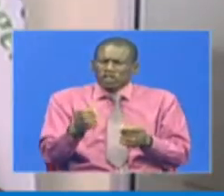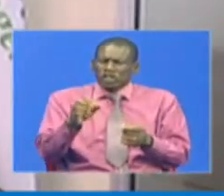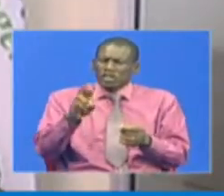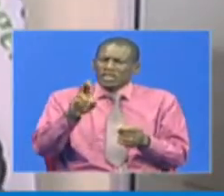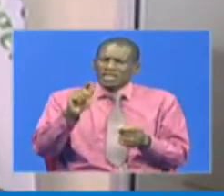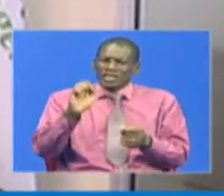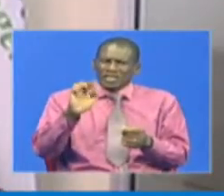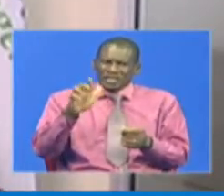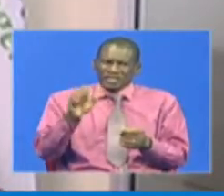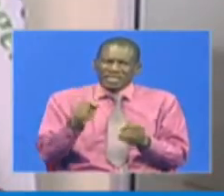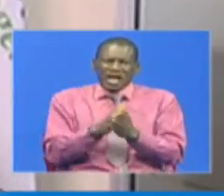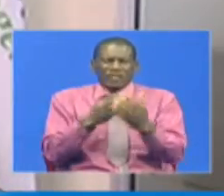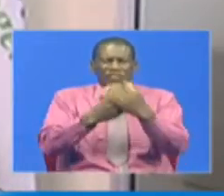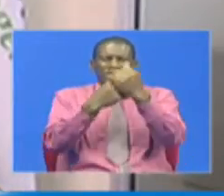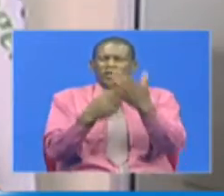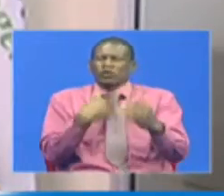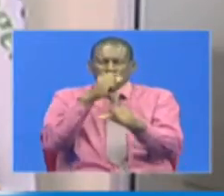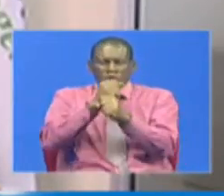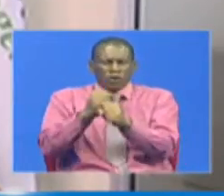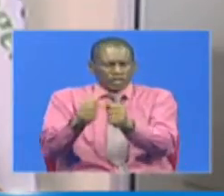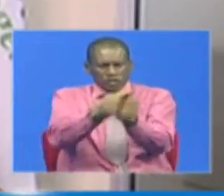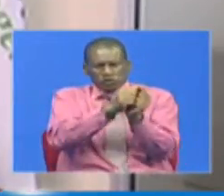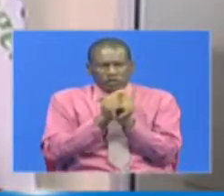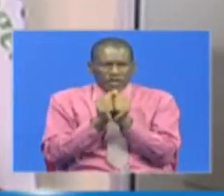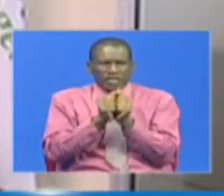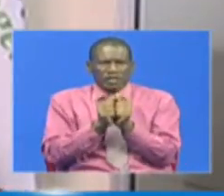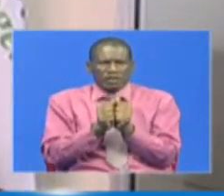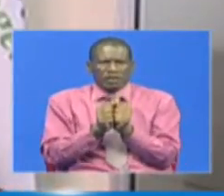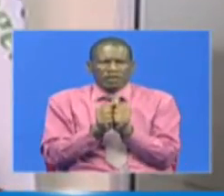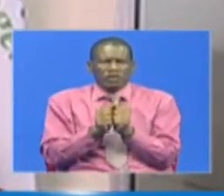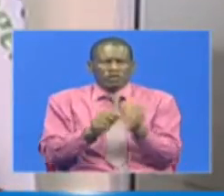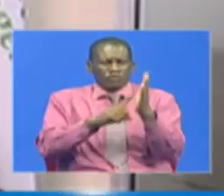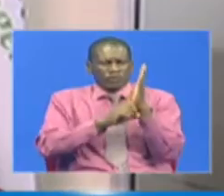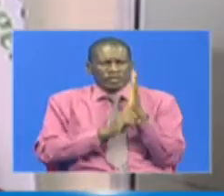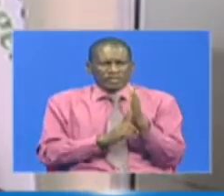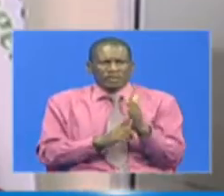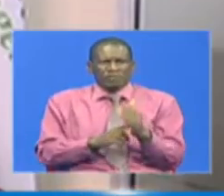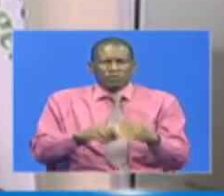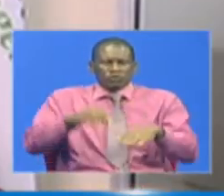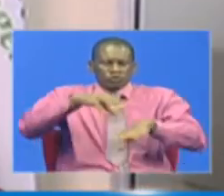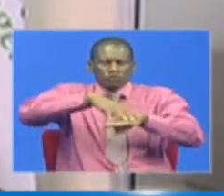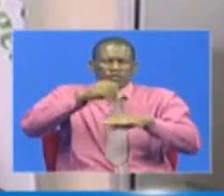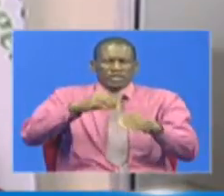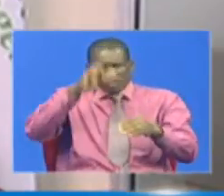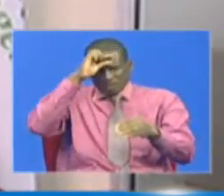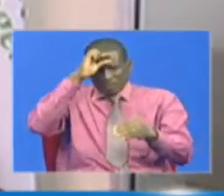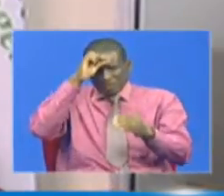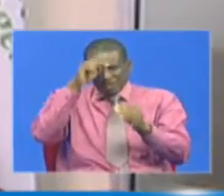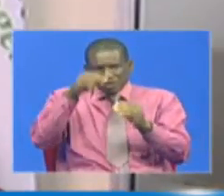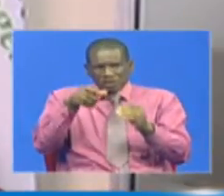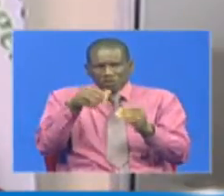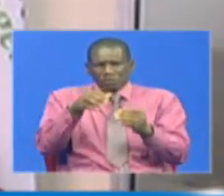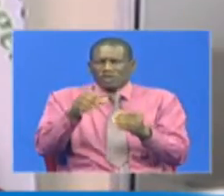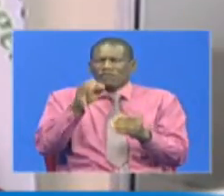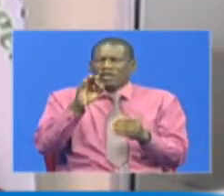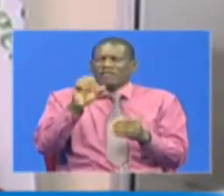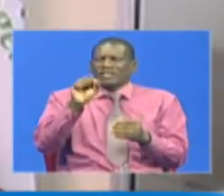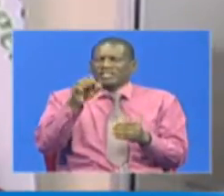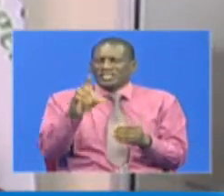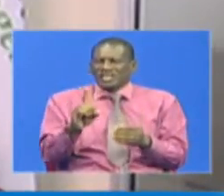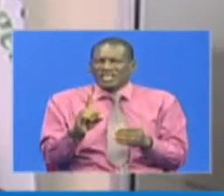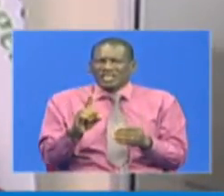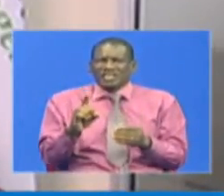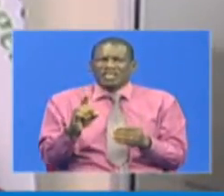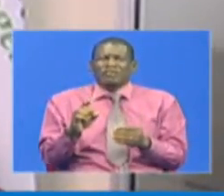the partners that who we are working very, very closely with. For example, the Swedish government, under that is FSD, this is the finance sector